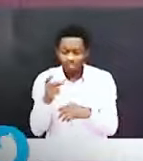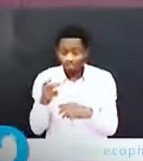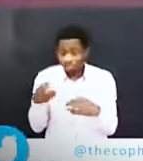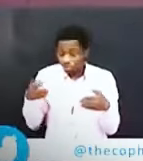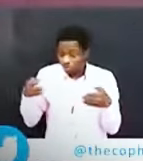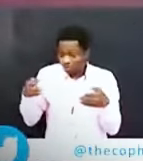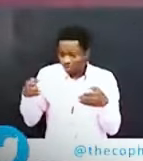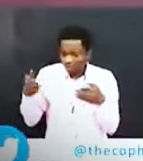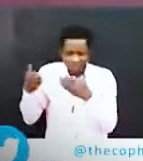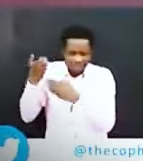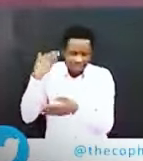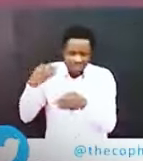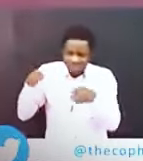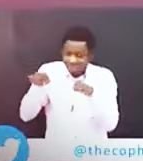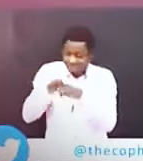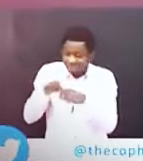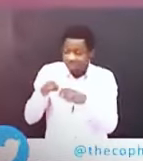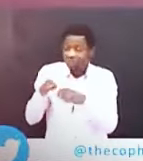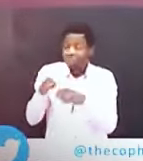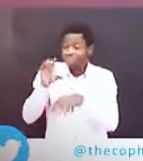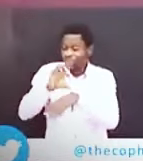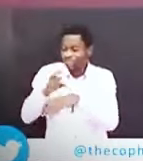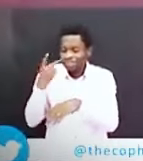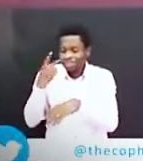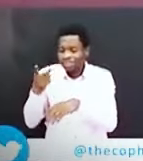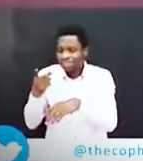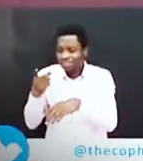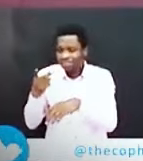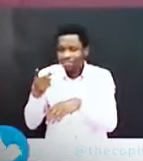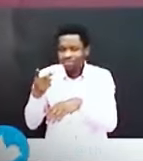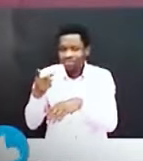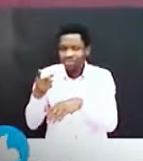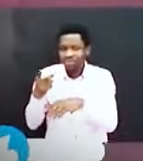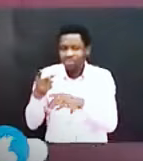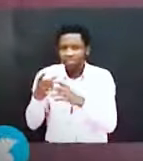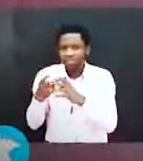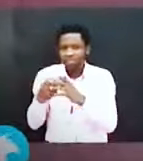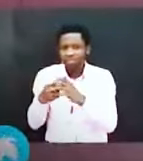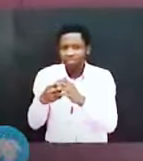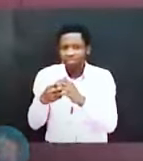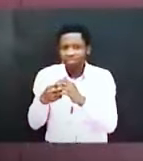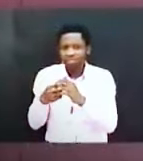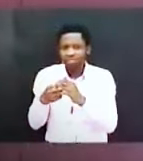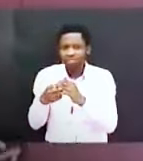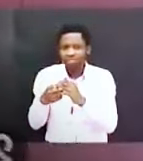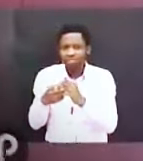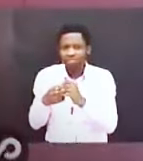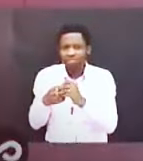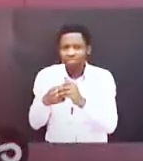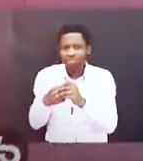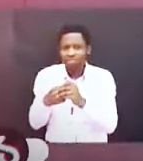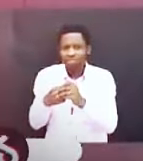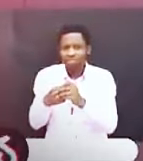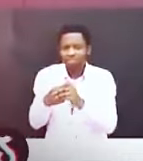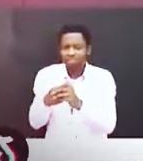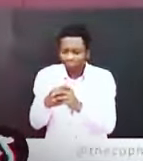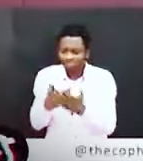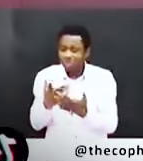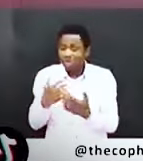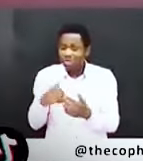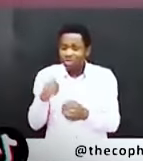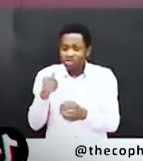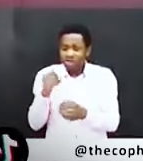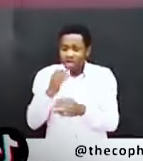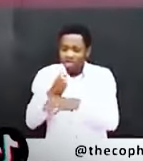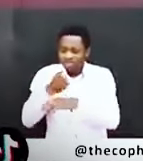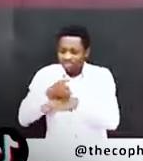actually called me Eric. And that name, Eric, is a unique name because those who knew me, they call